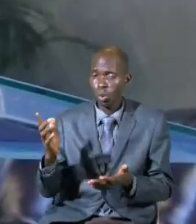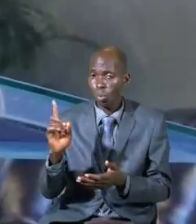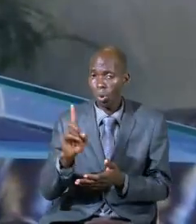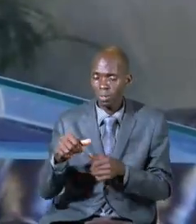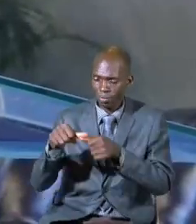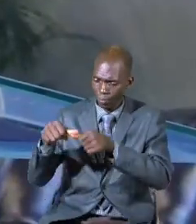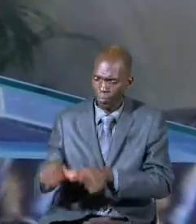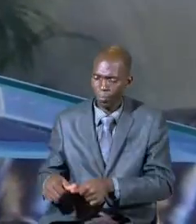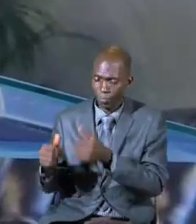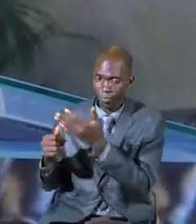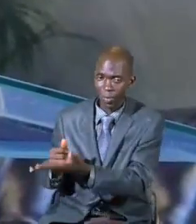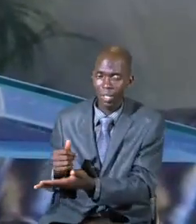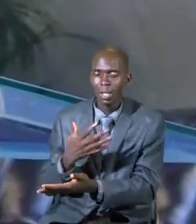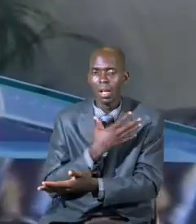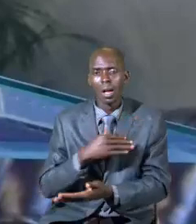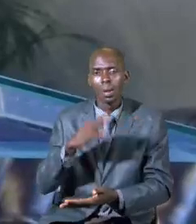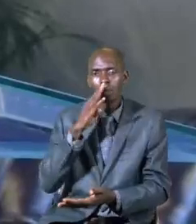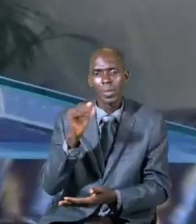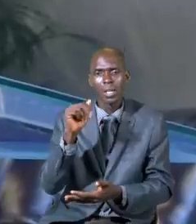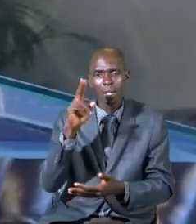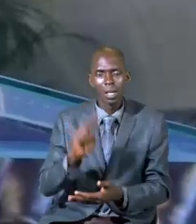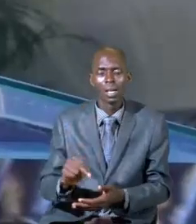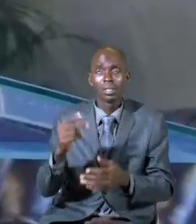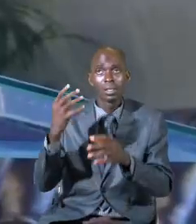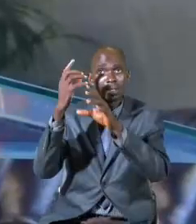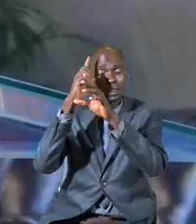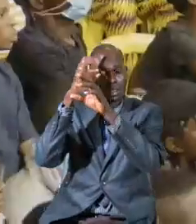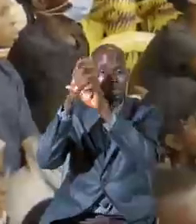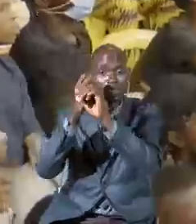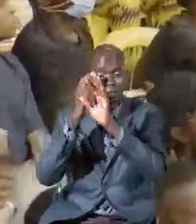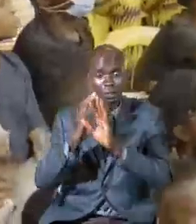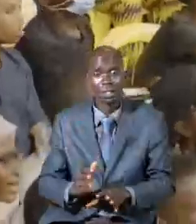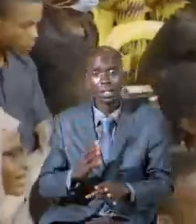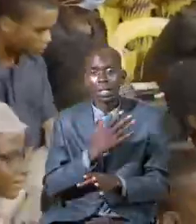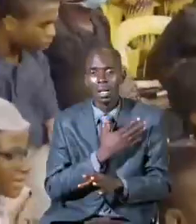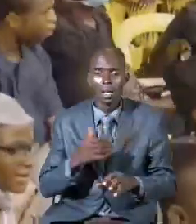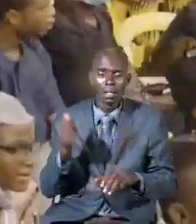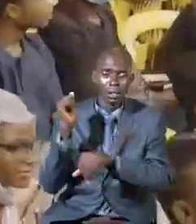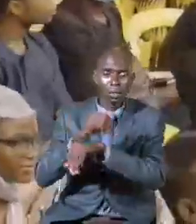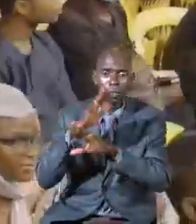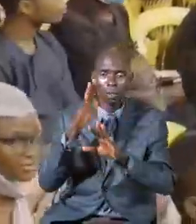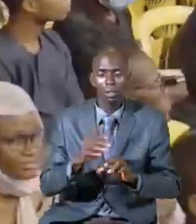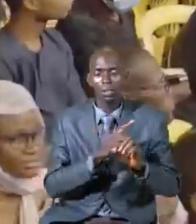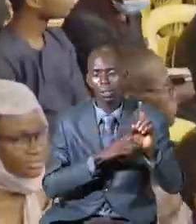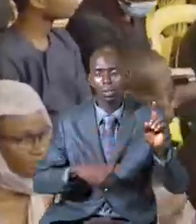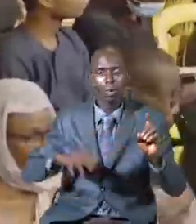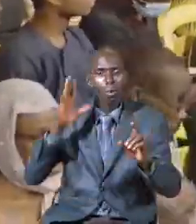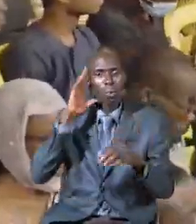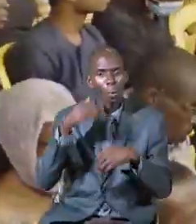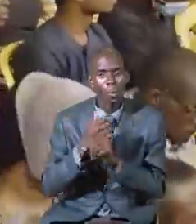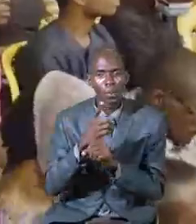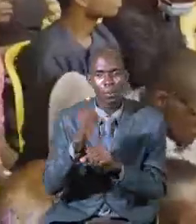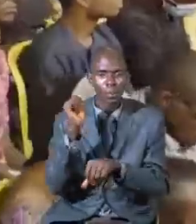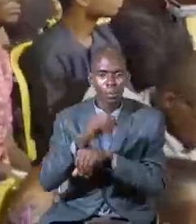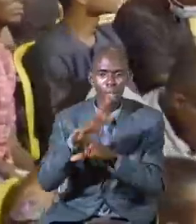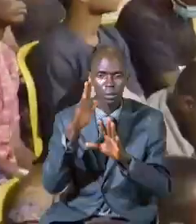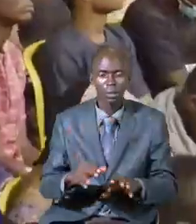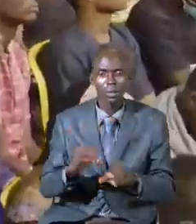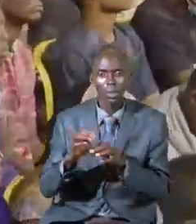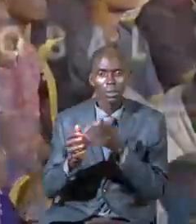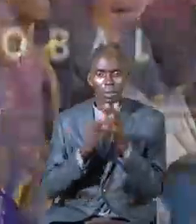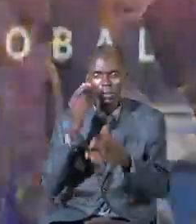and a conqueror, and the Lord will make you a conqueror in Jesus' name. Look at verse 22 there. In verse 22,